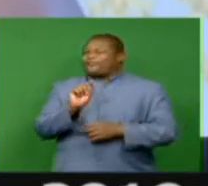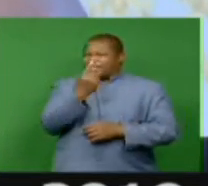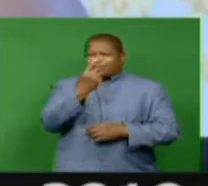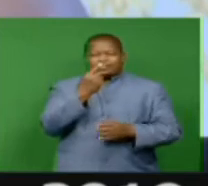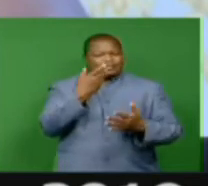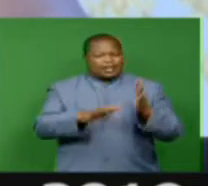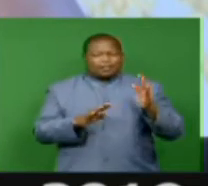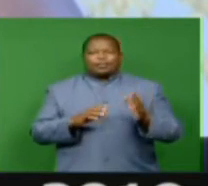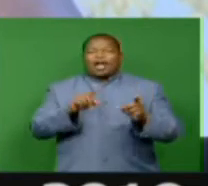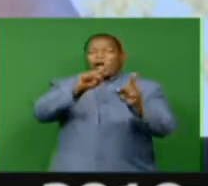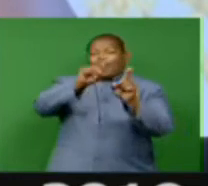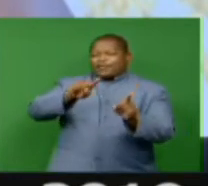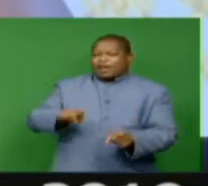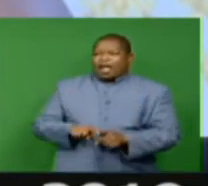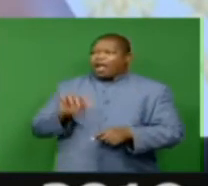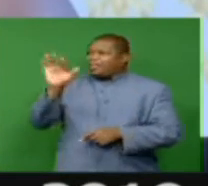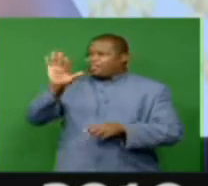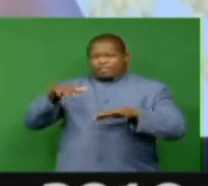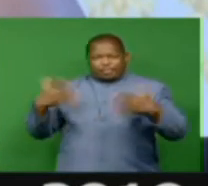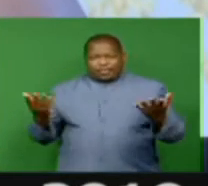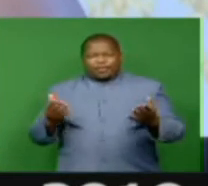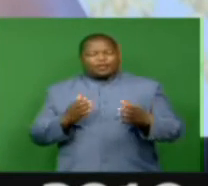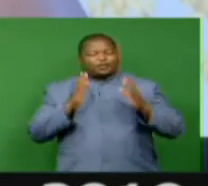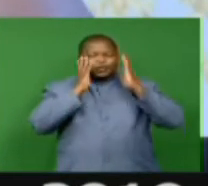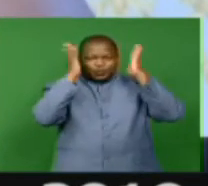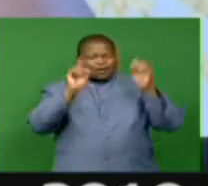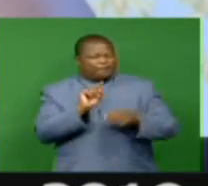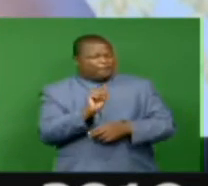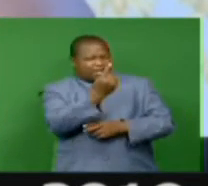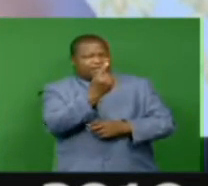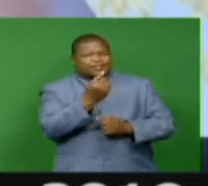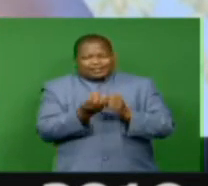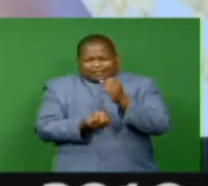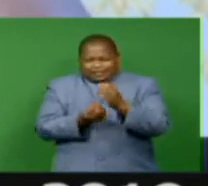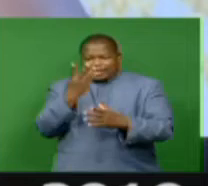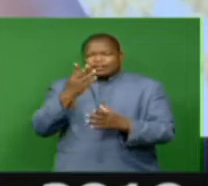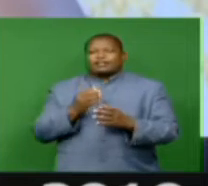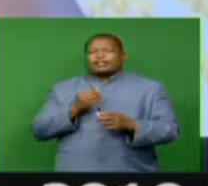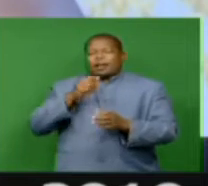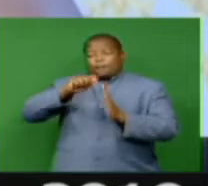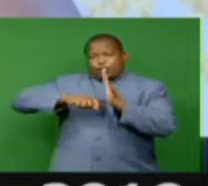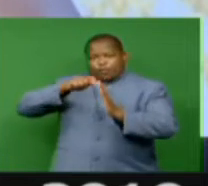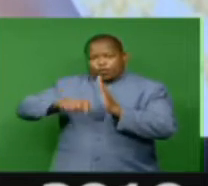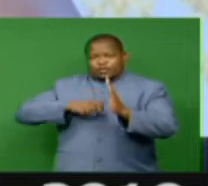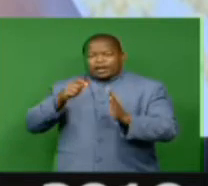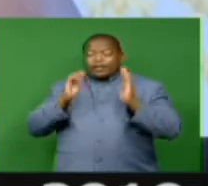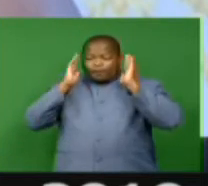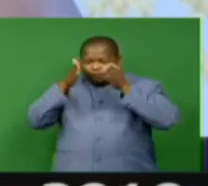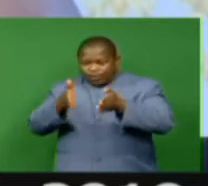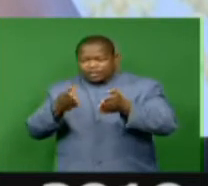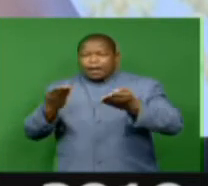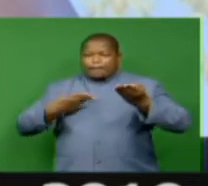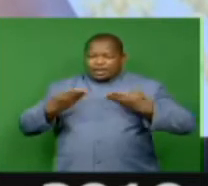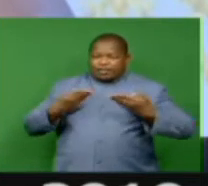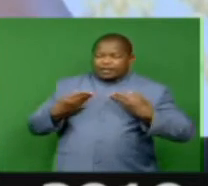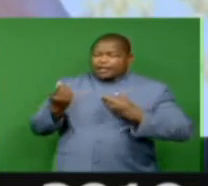transform trade in the African continent. Your Majesty, trade